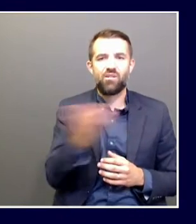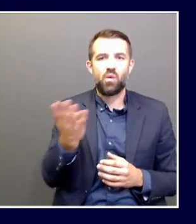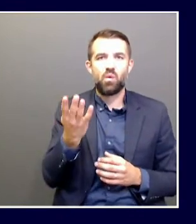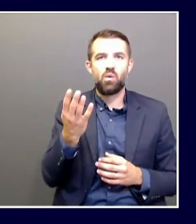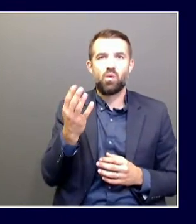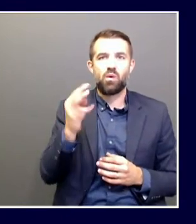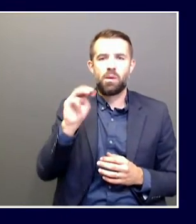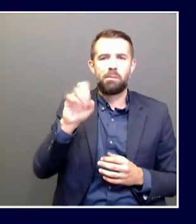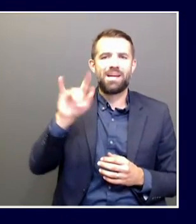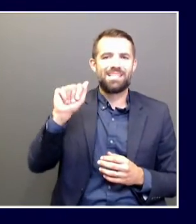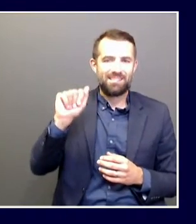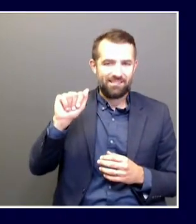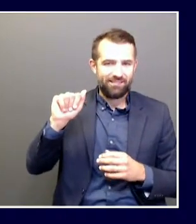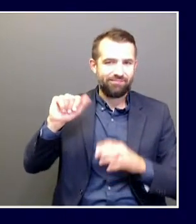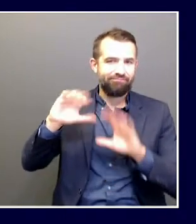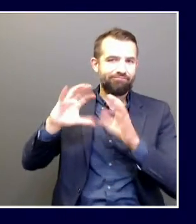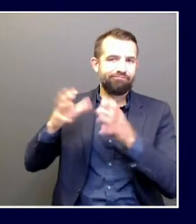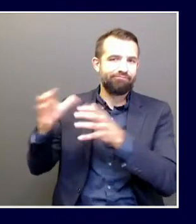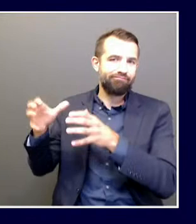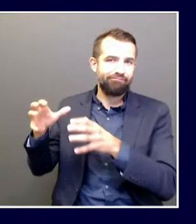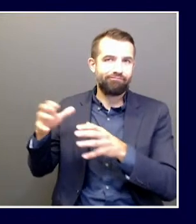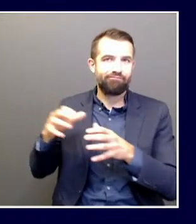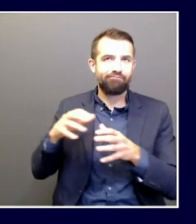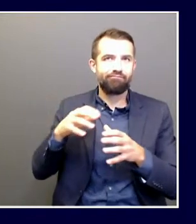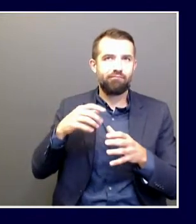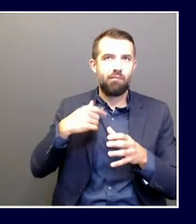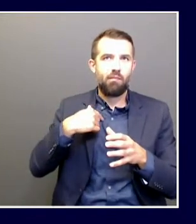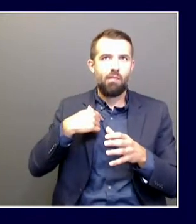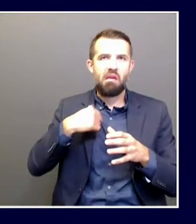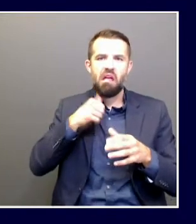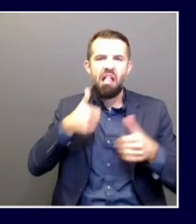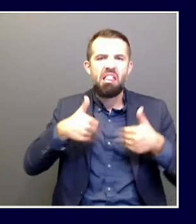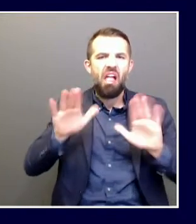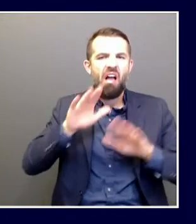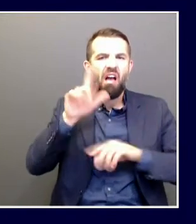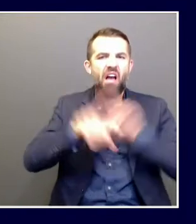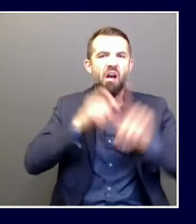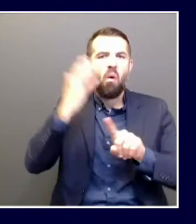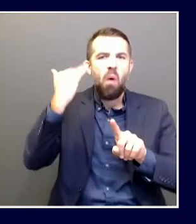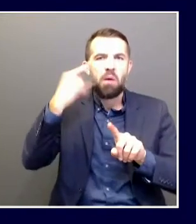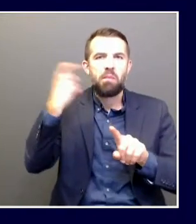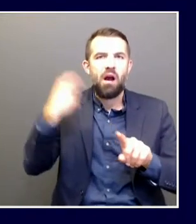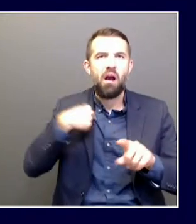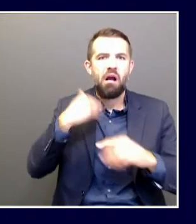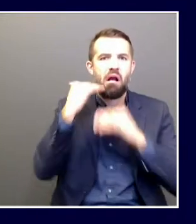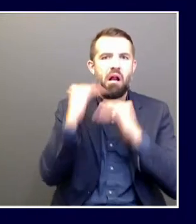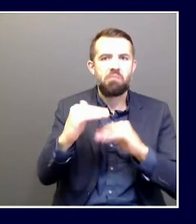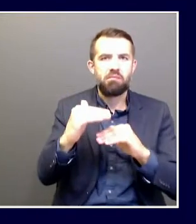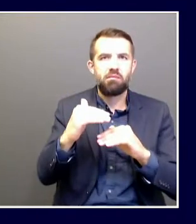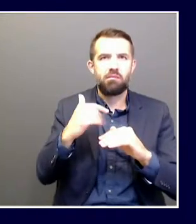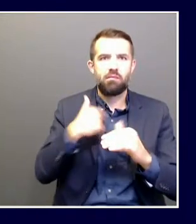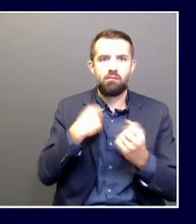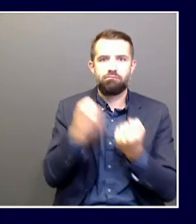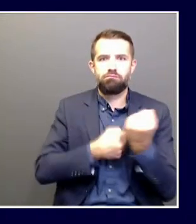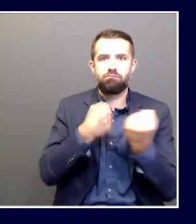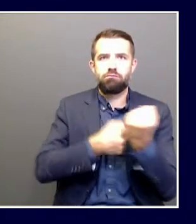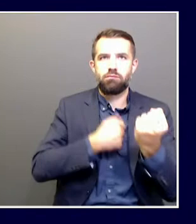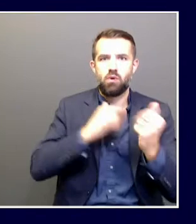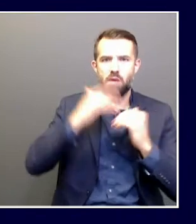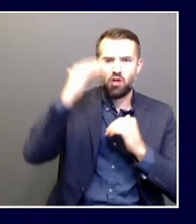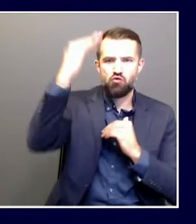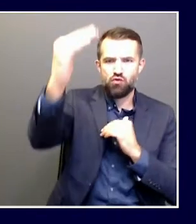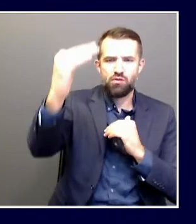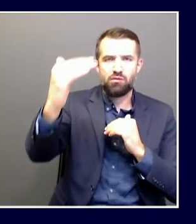briefings due to time constraints and them being advocacy reporters. Can you tell me how the CDC is determining which media outlets are allowed to ask questions